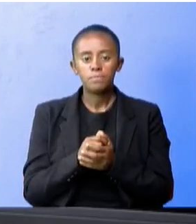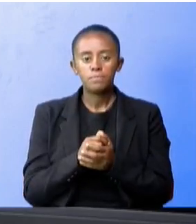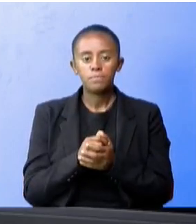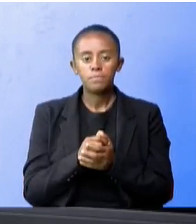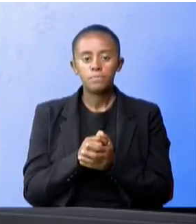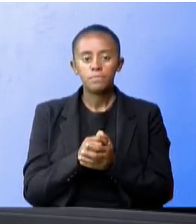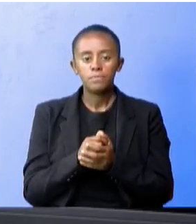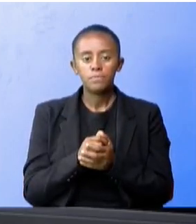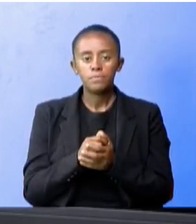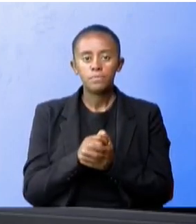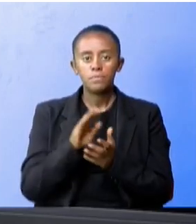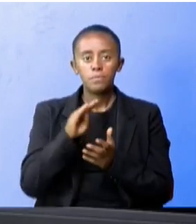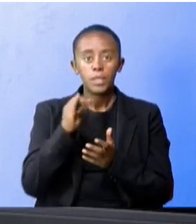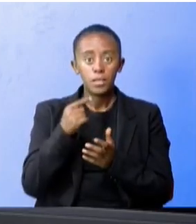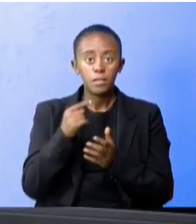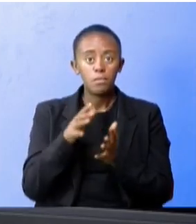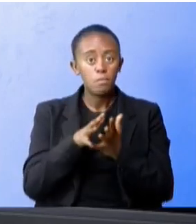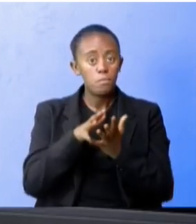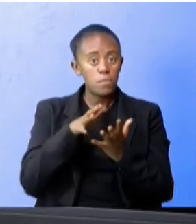big,